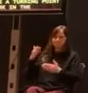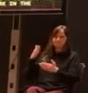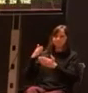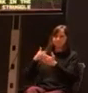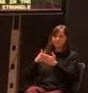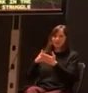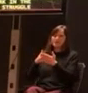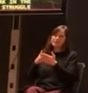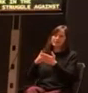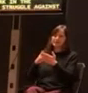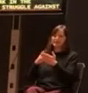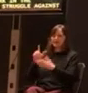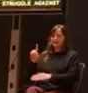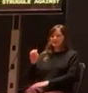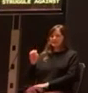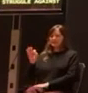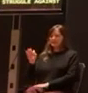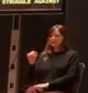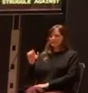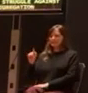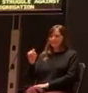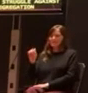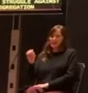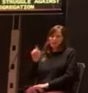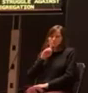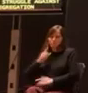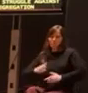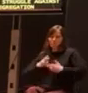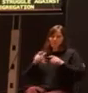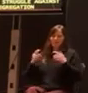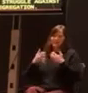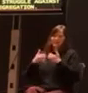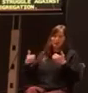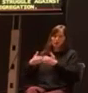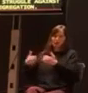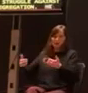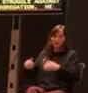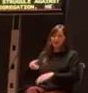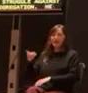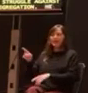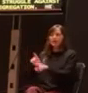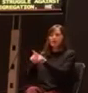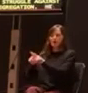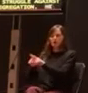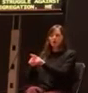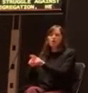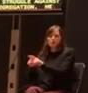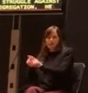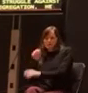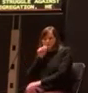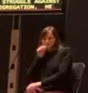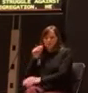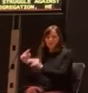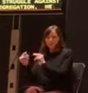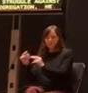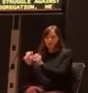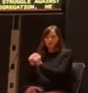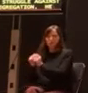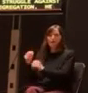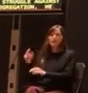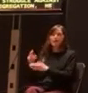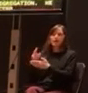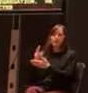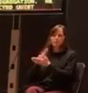facto segregation. He also conducted quiet negotiations with the University of